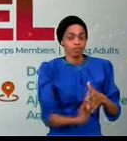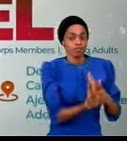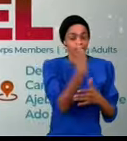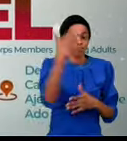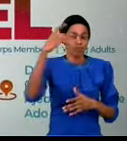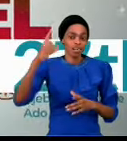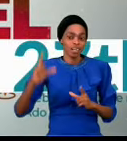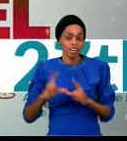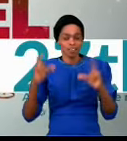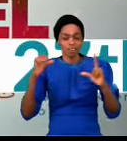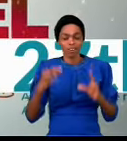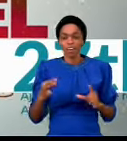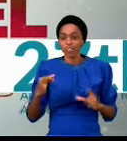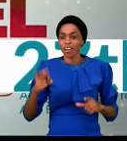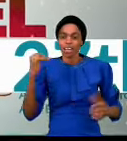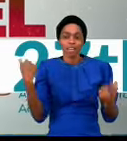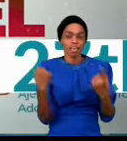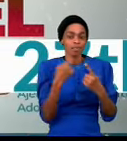foreign